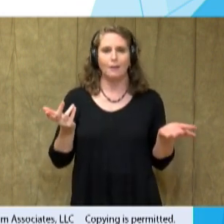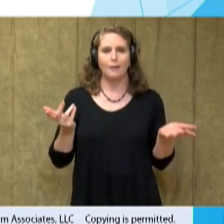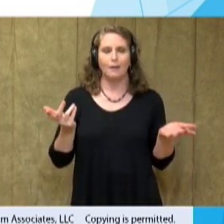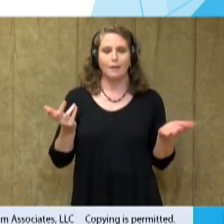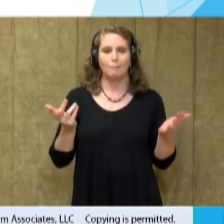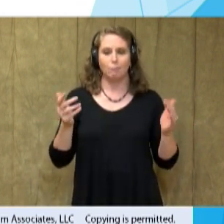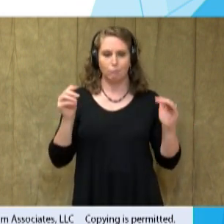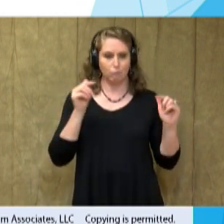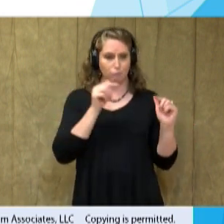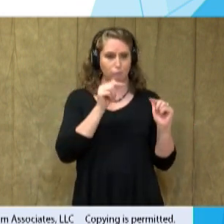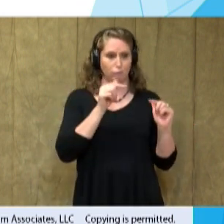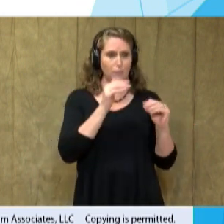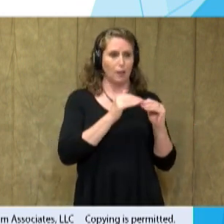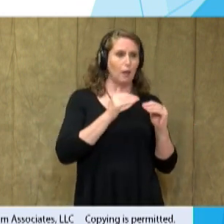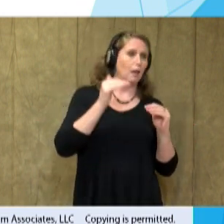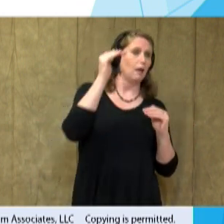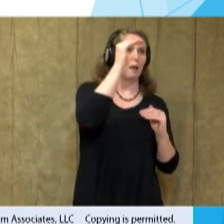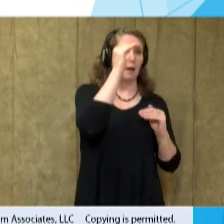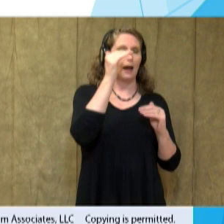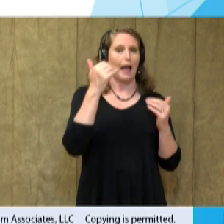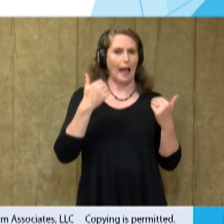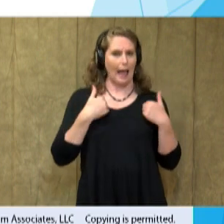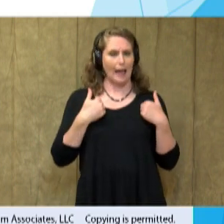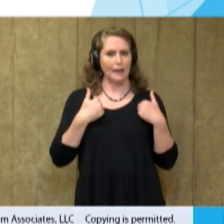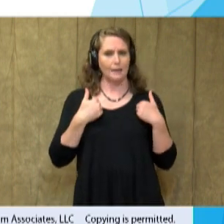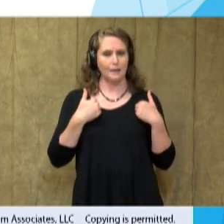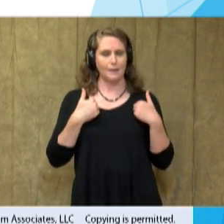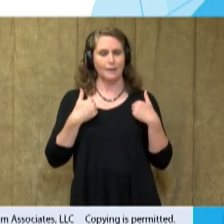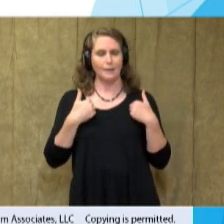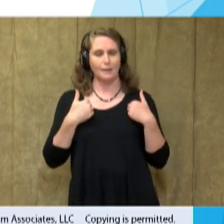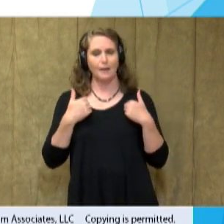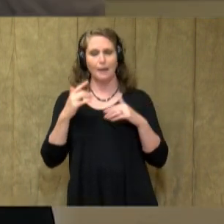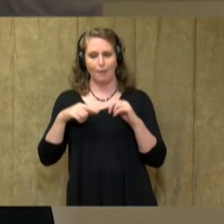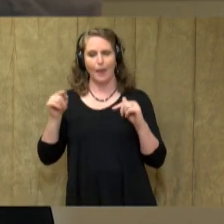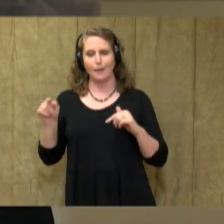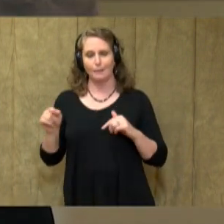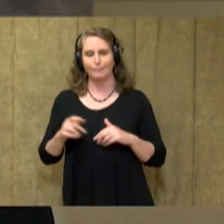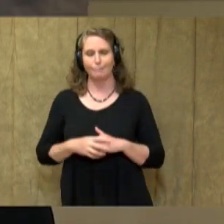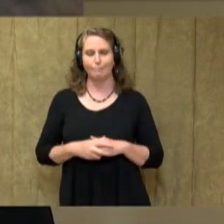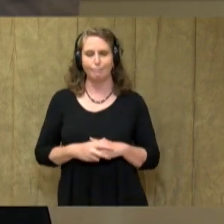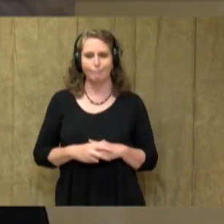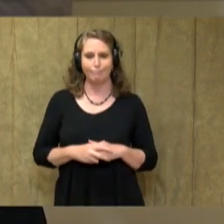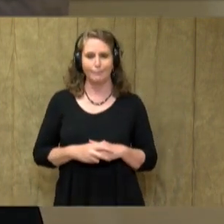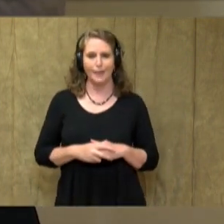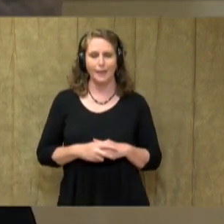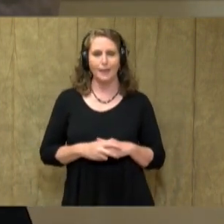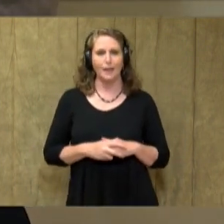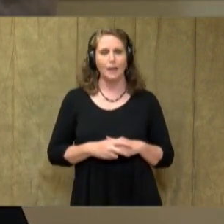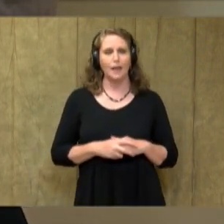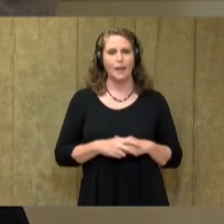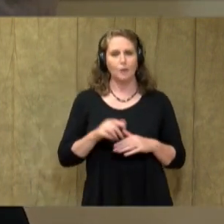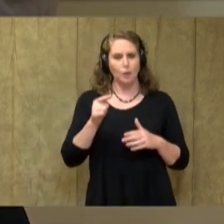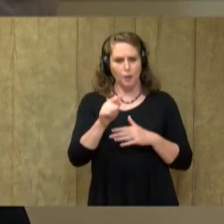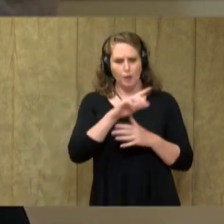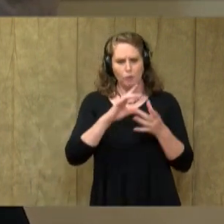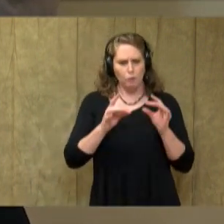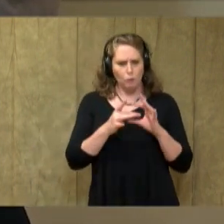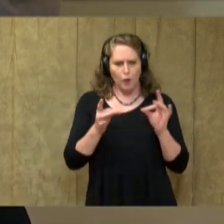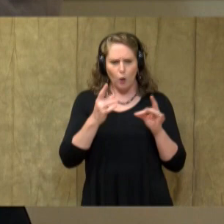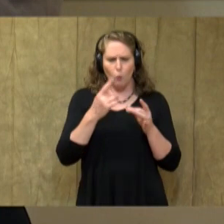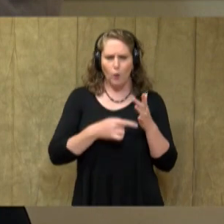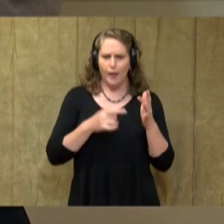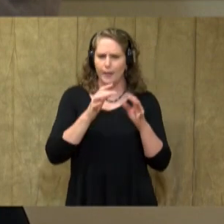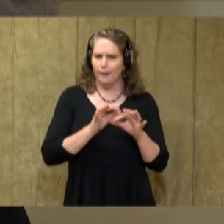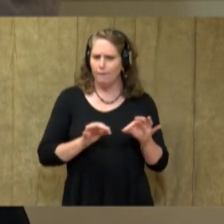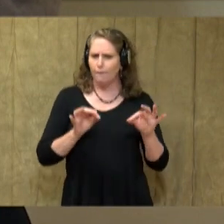out how many more cards Holly has than Dara. So what information from this problem would be important